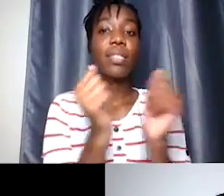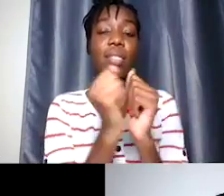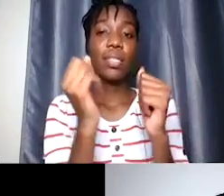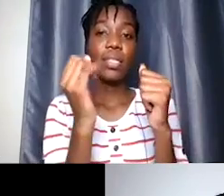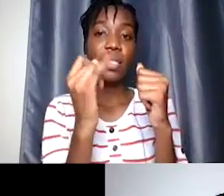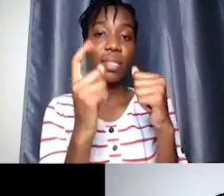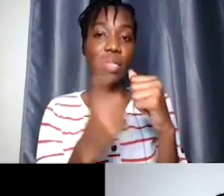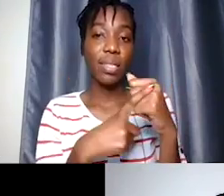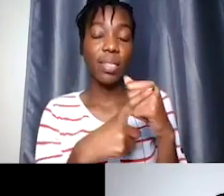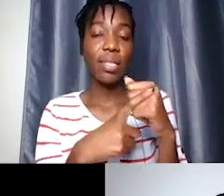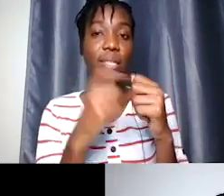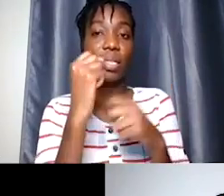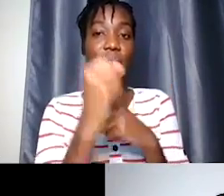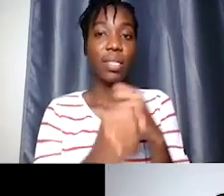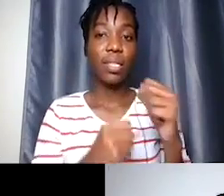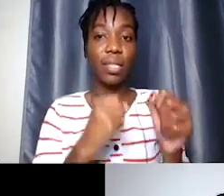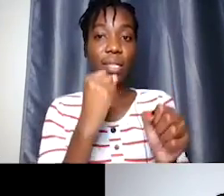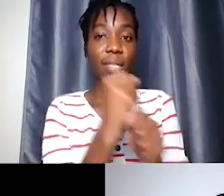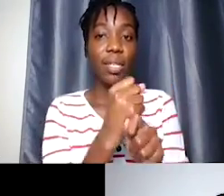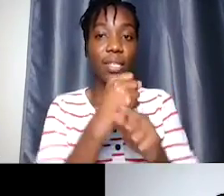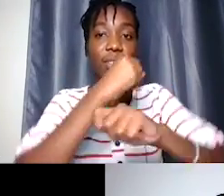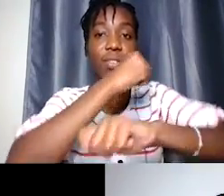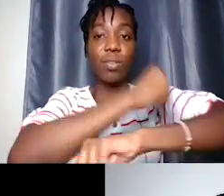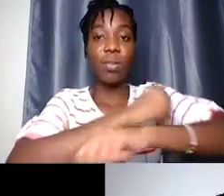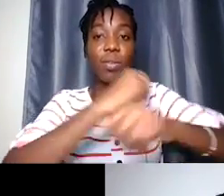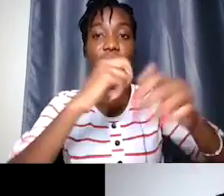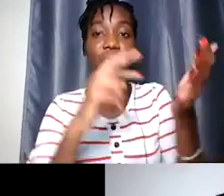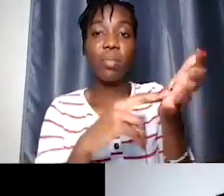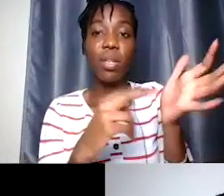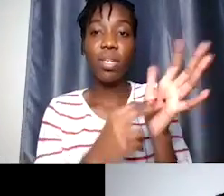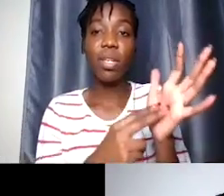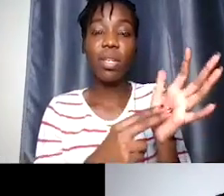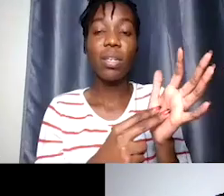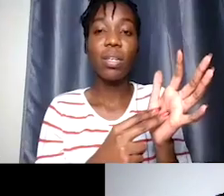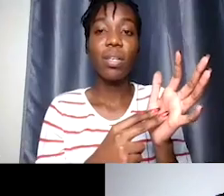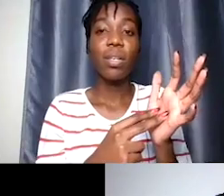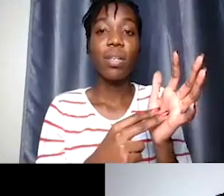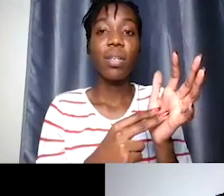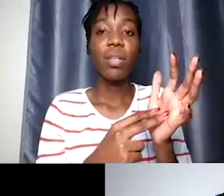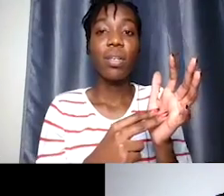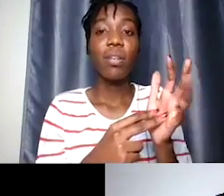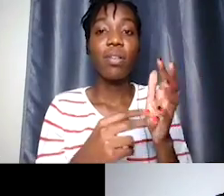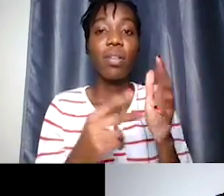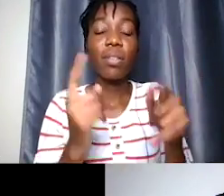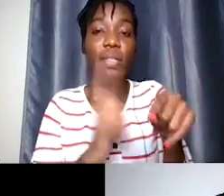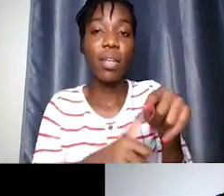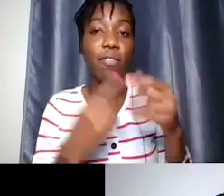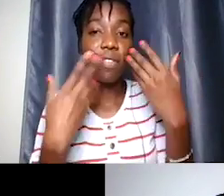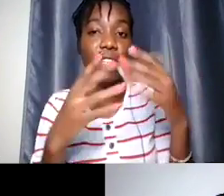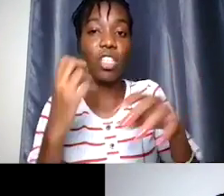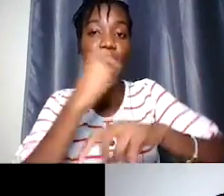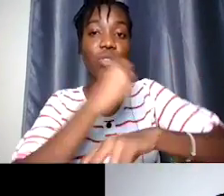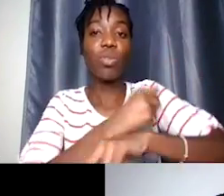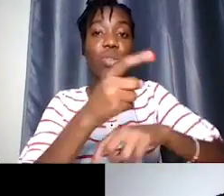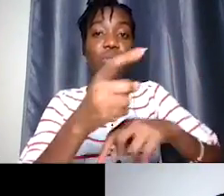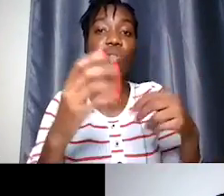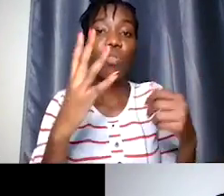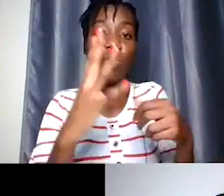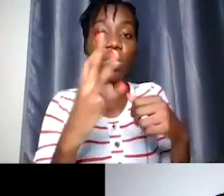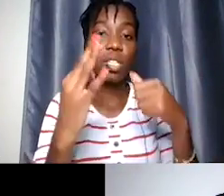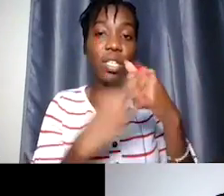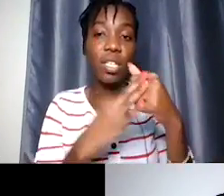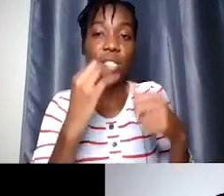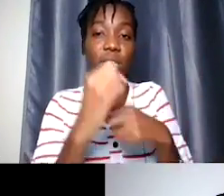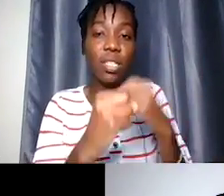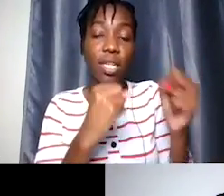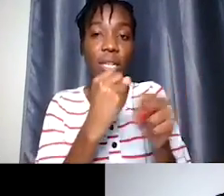that means the first kid will be 40. By the time he finishes the school, you'll be 48 years. By the time